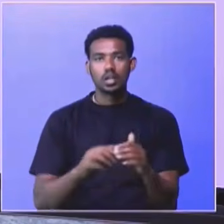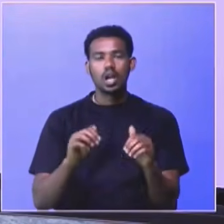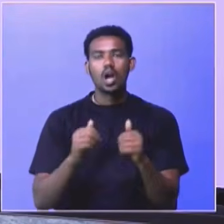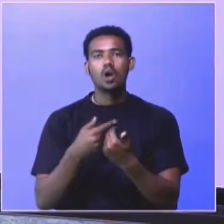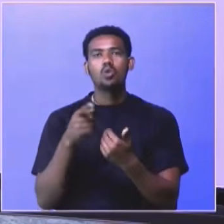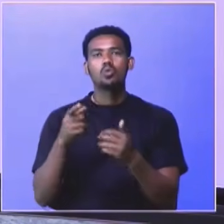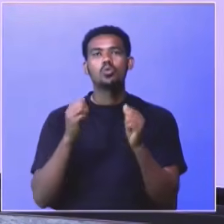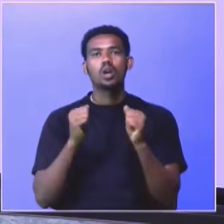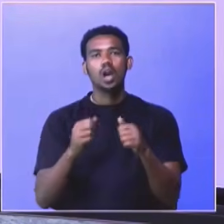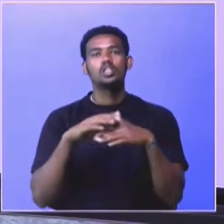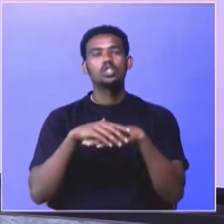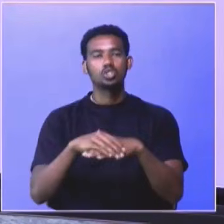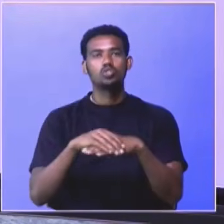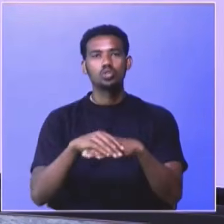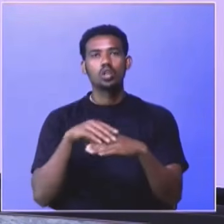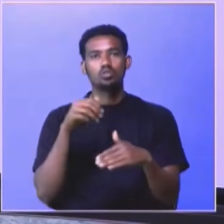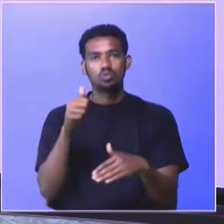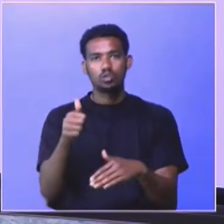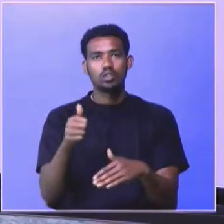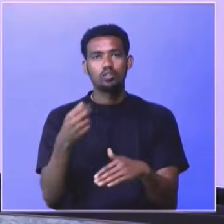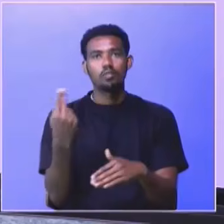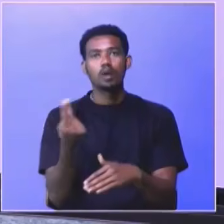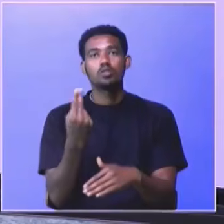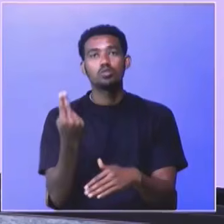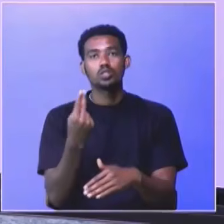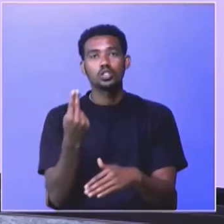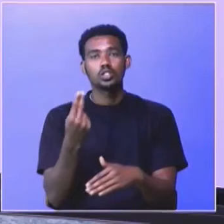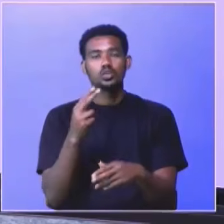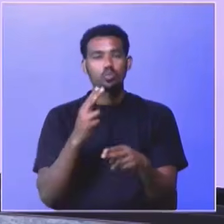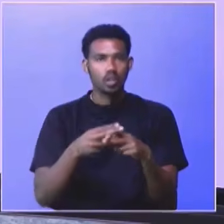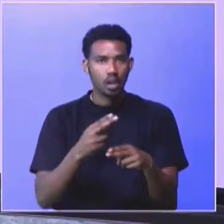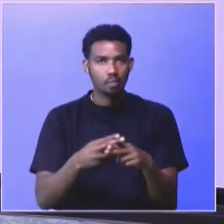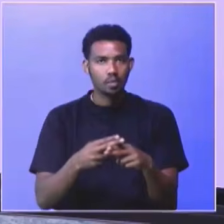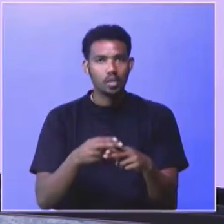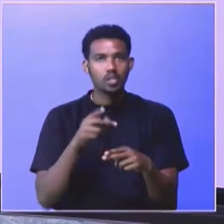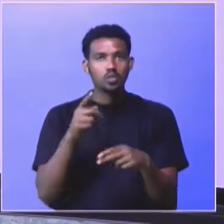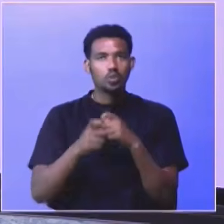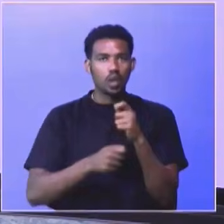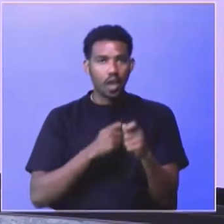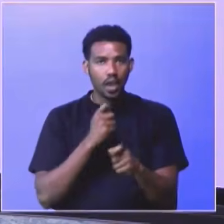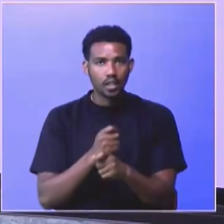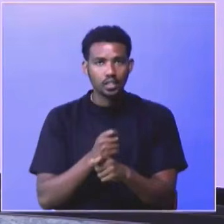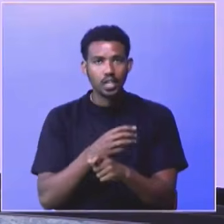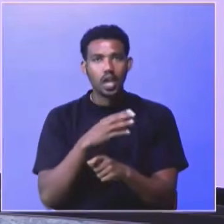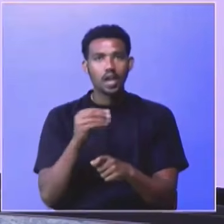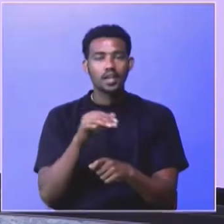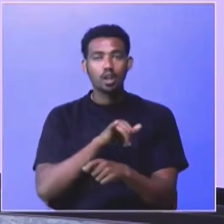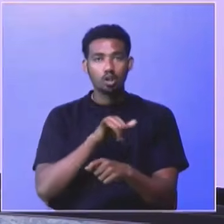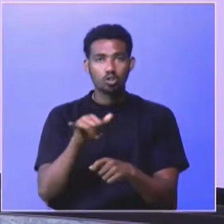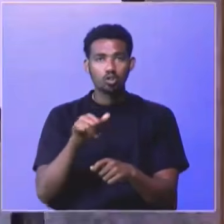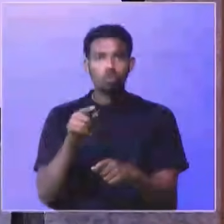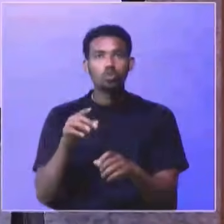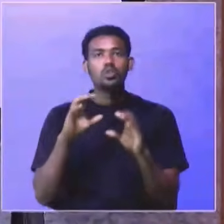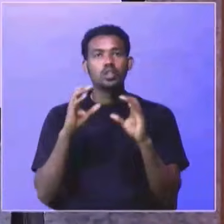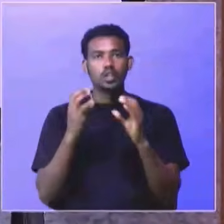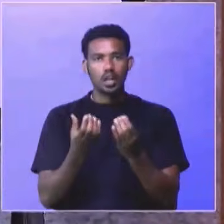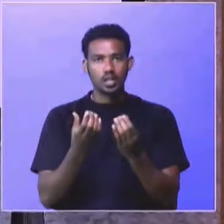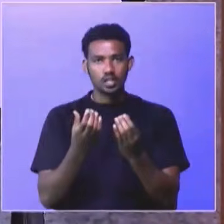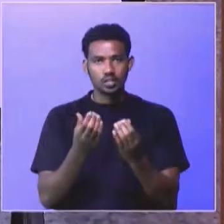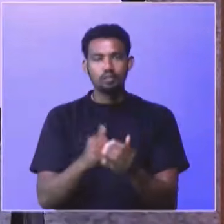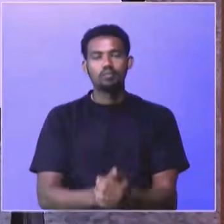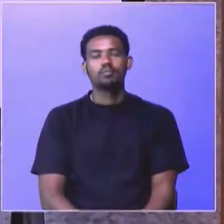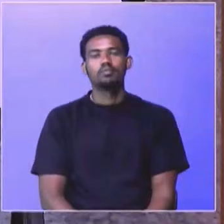you can introduce yourself by using your name, your age, and also your grade